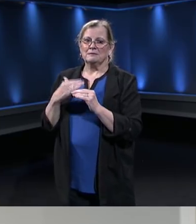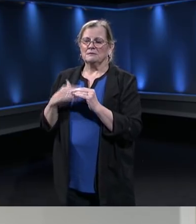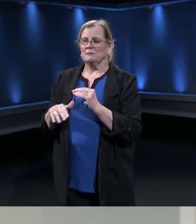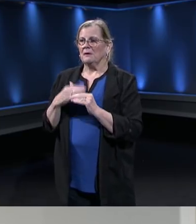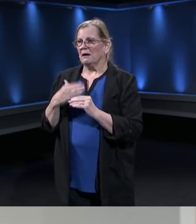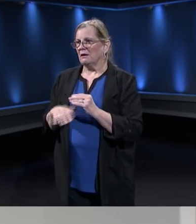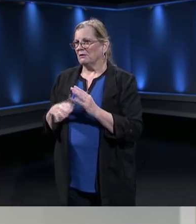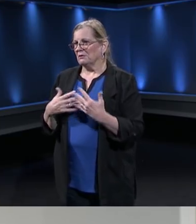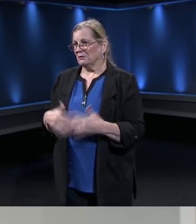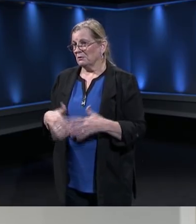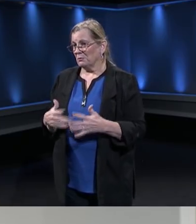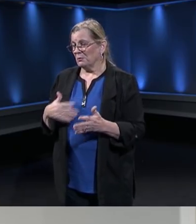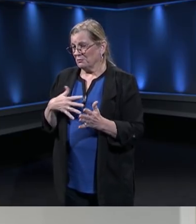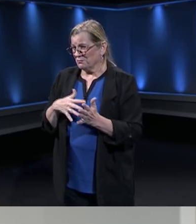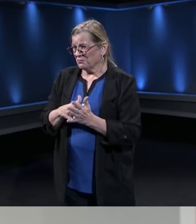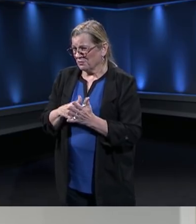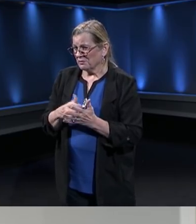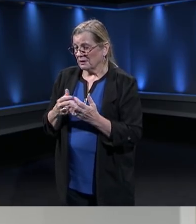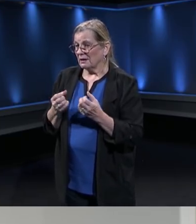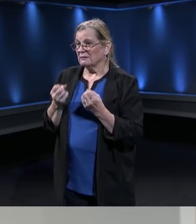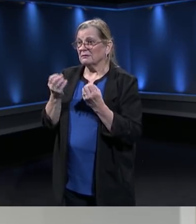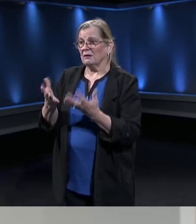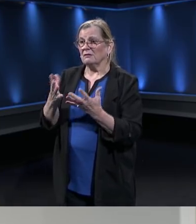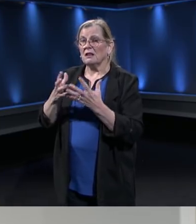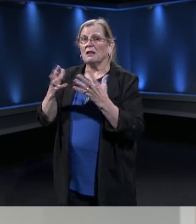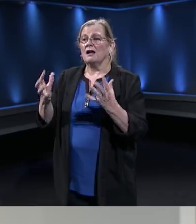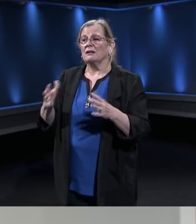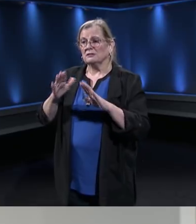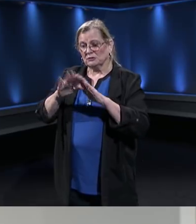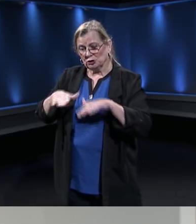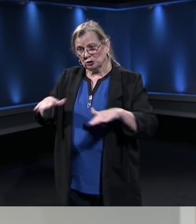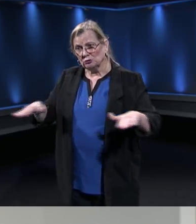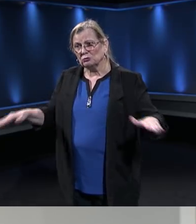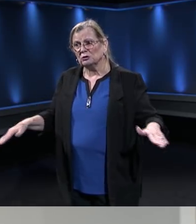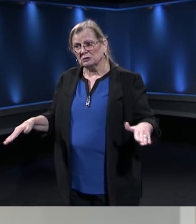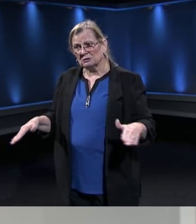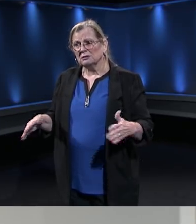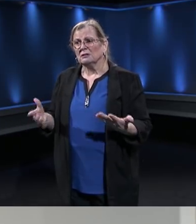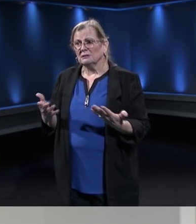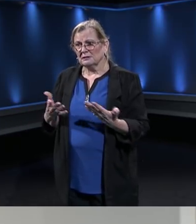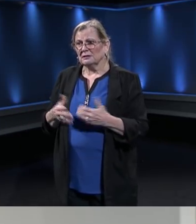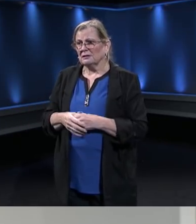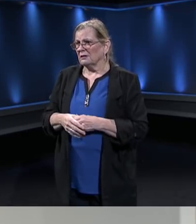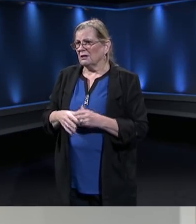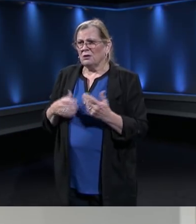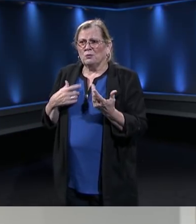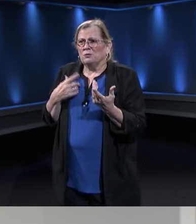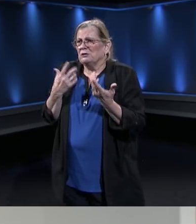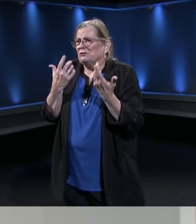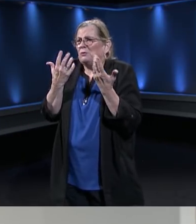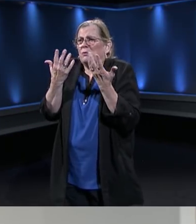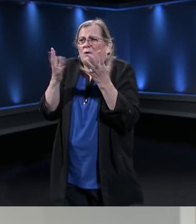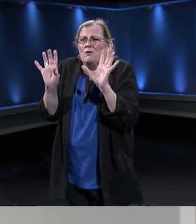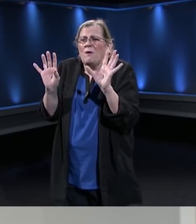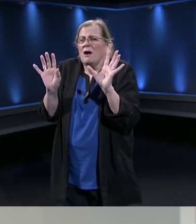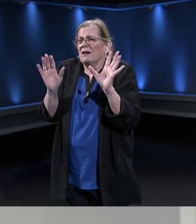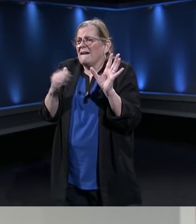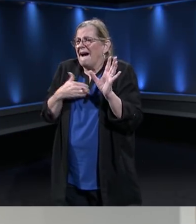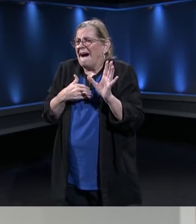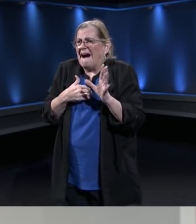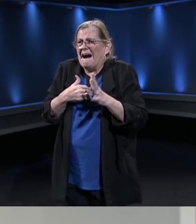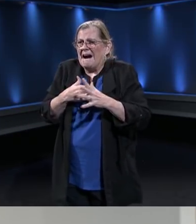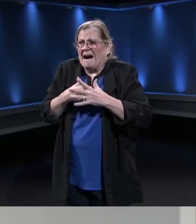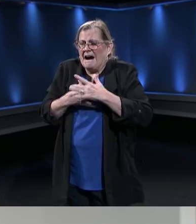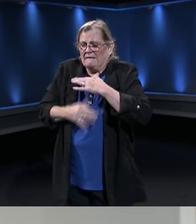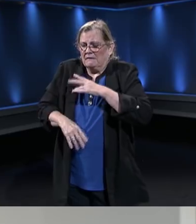at your child. That's not the outcome that I know you want as a parent, nor that any of us want. But the vulnerability to